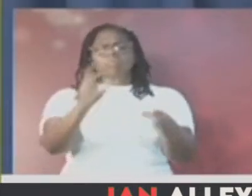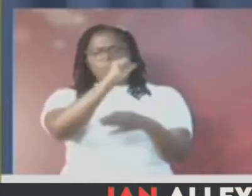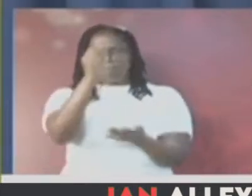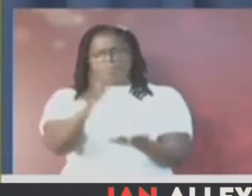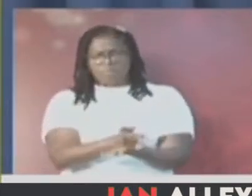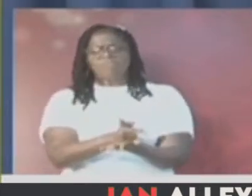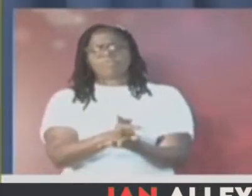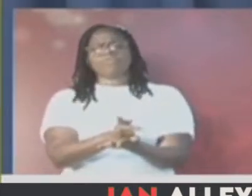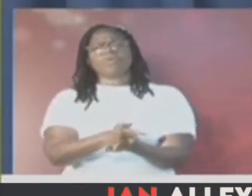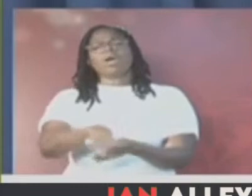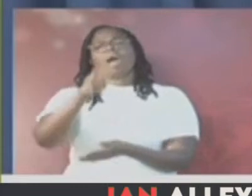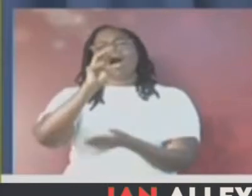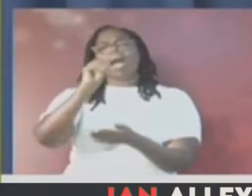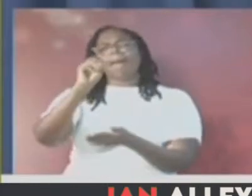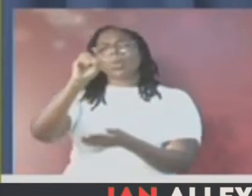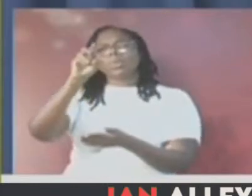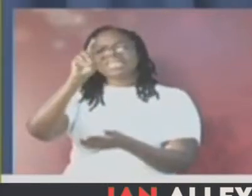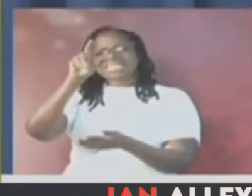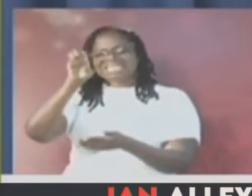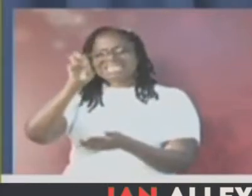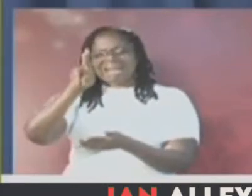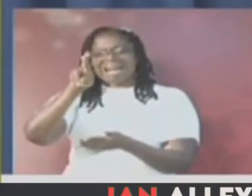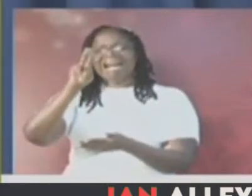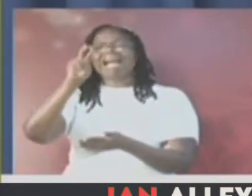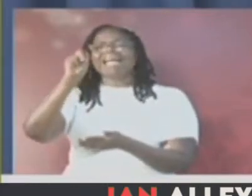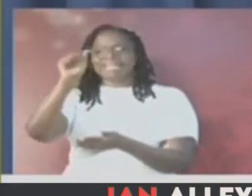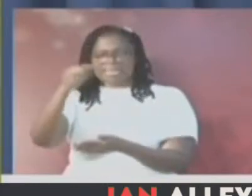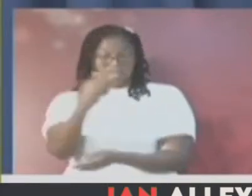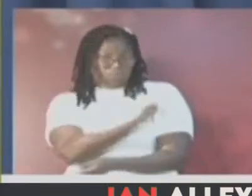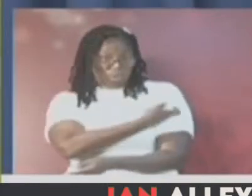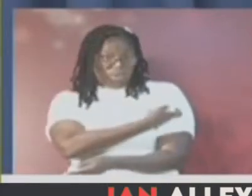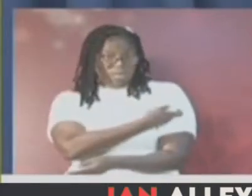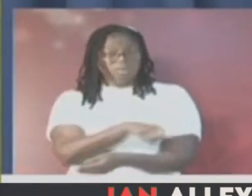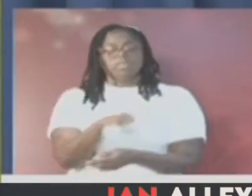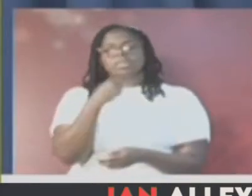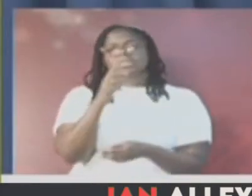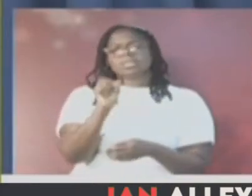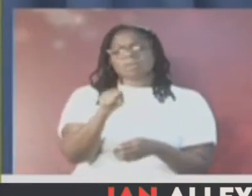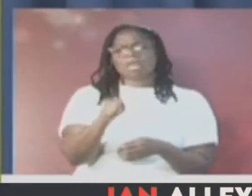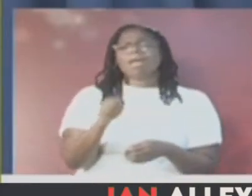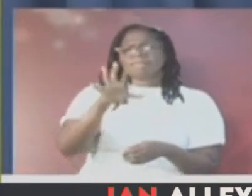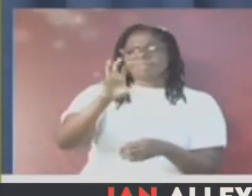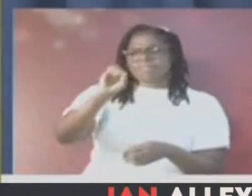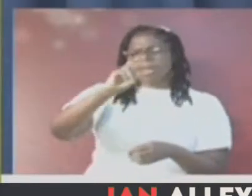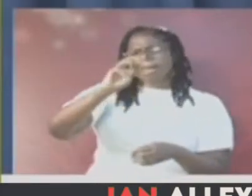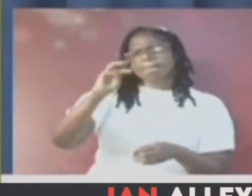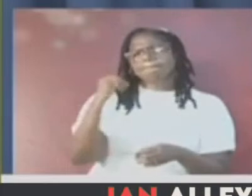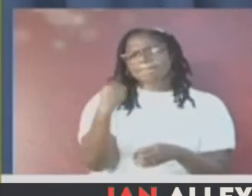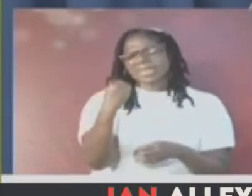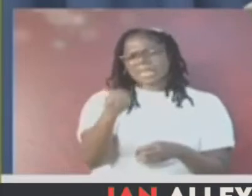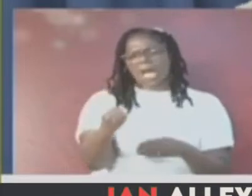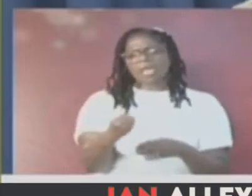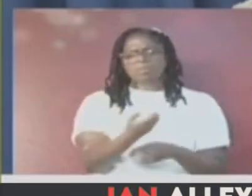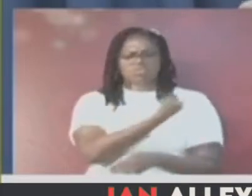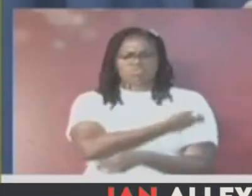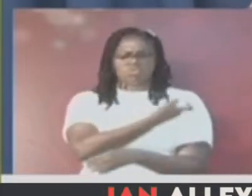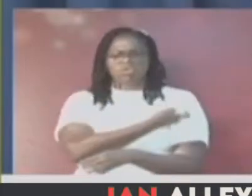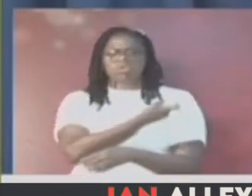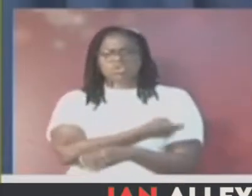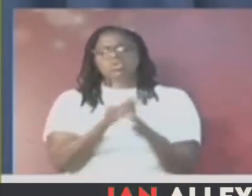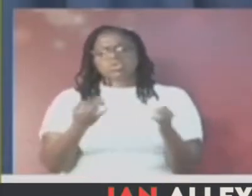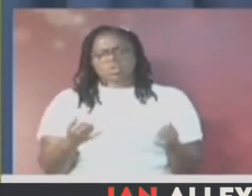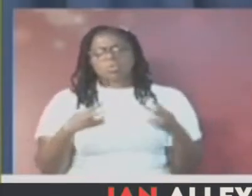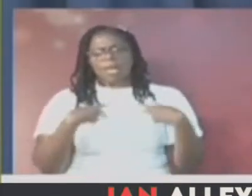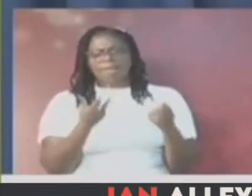EUL, EUA, and they have committed, I believe, CMO, is it 50 million doses? Yeah,